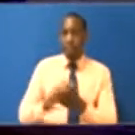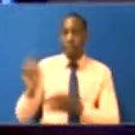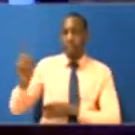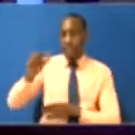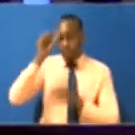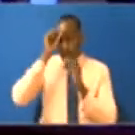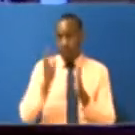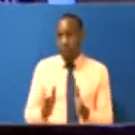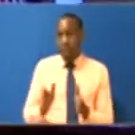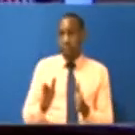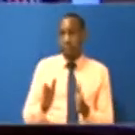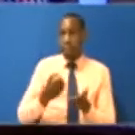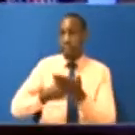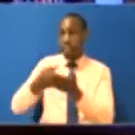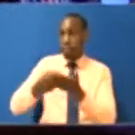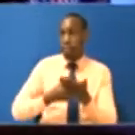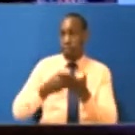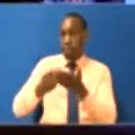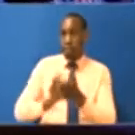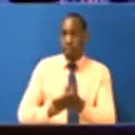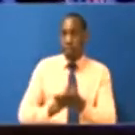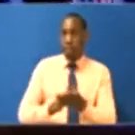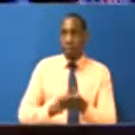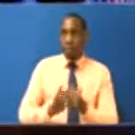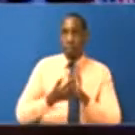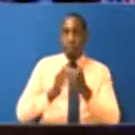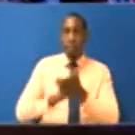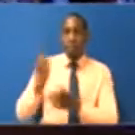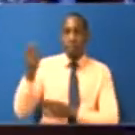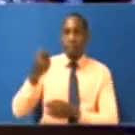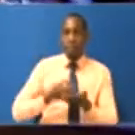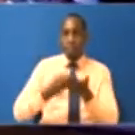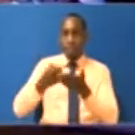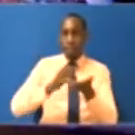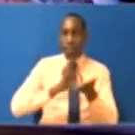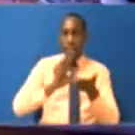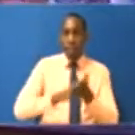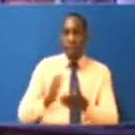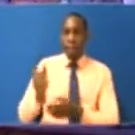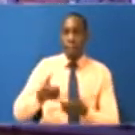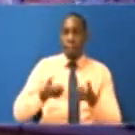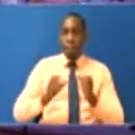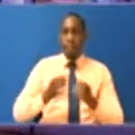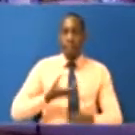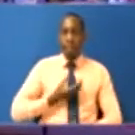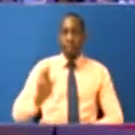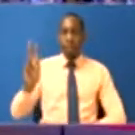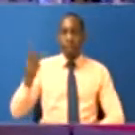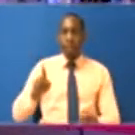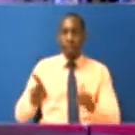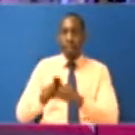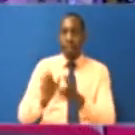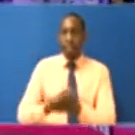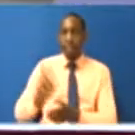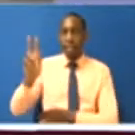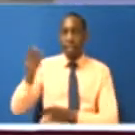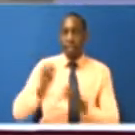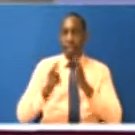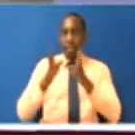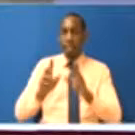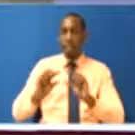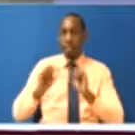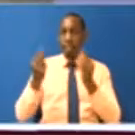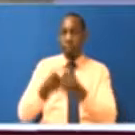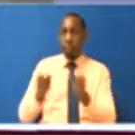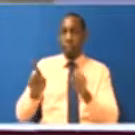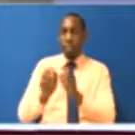nairobi gubern governor's debate brought to you by the presidential debate secretariat the media council of kenya of course and also the kenya editors